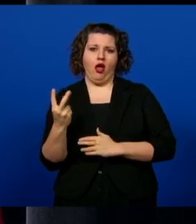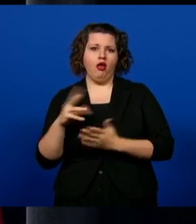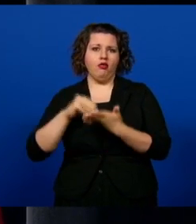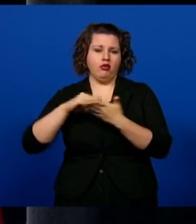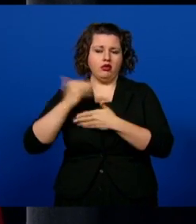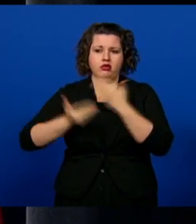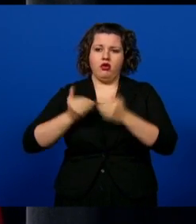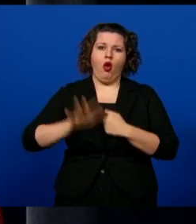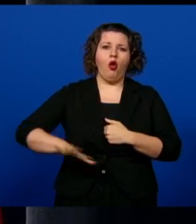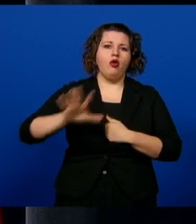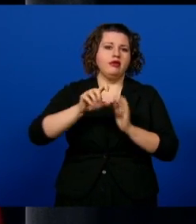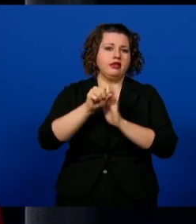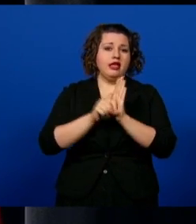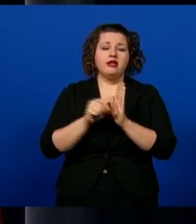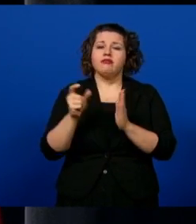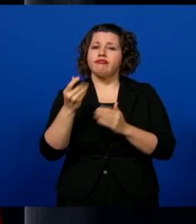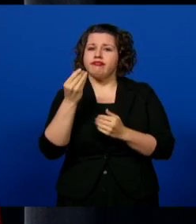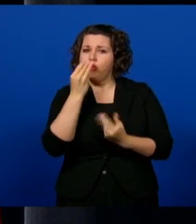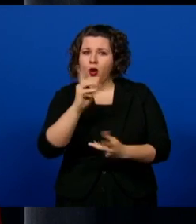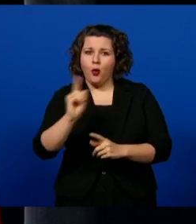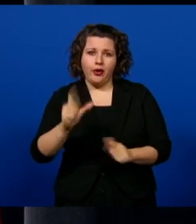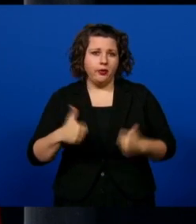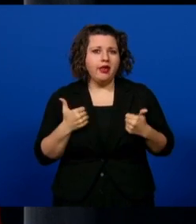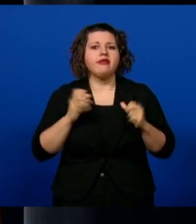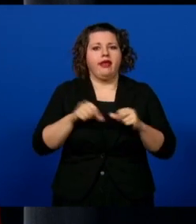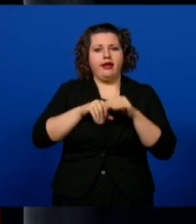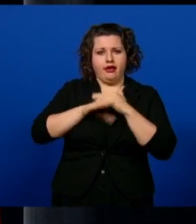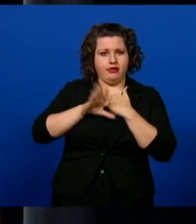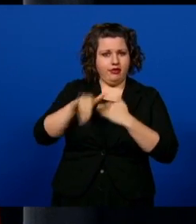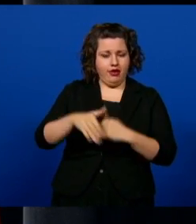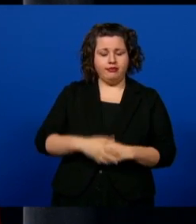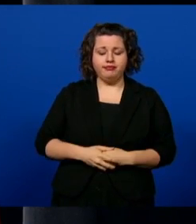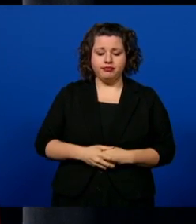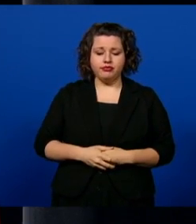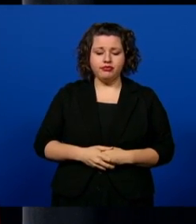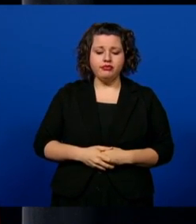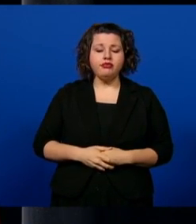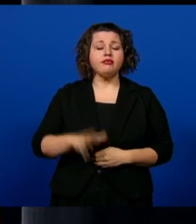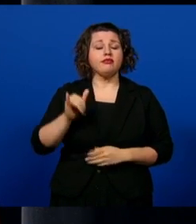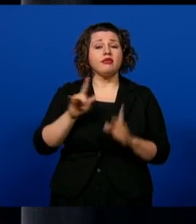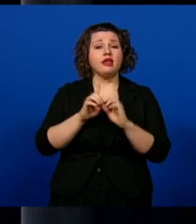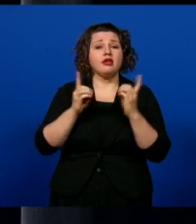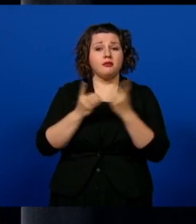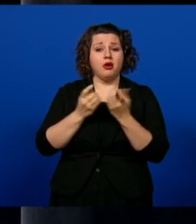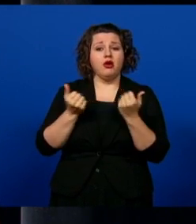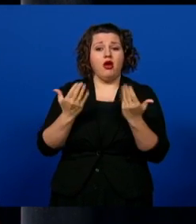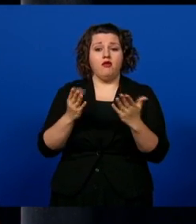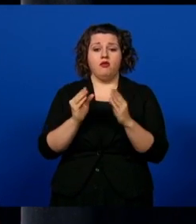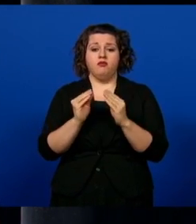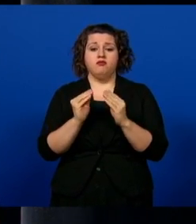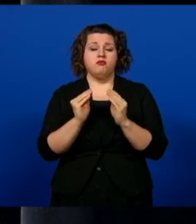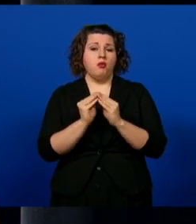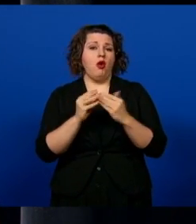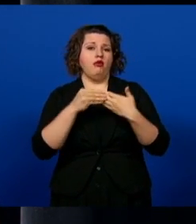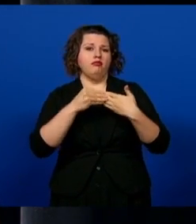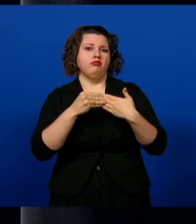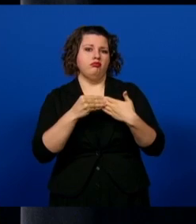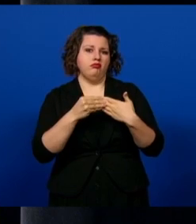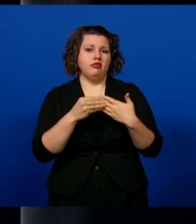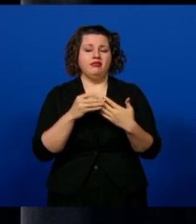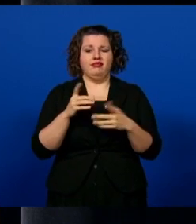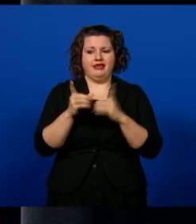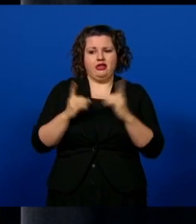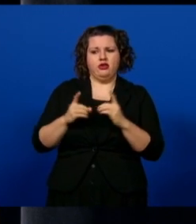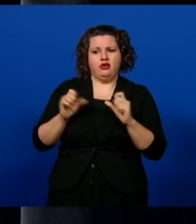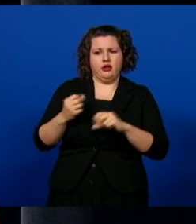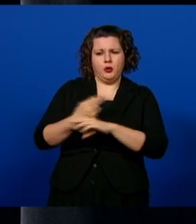statewide, regardless of geographic location. The department has also offered more flexibility this fall for how districts can use